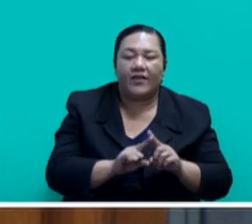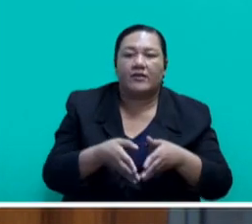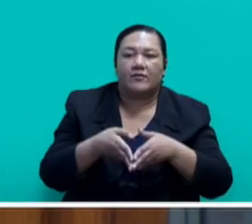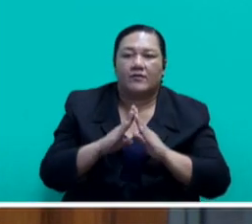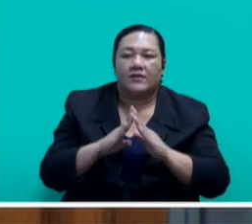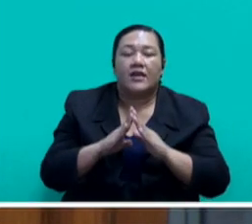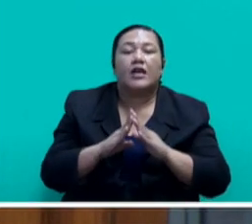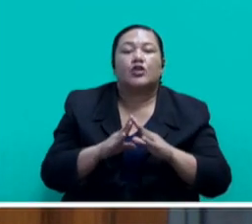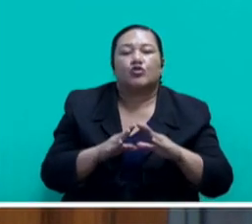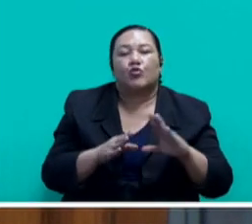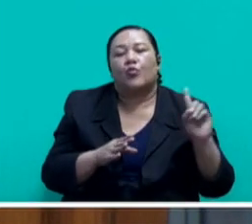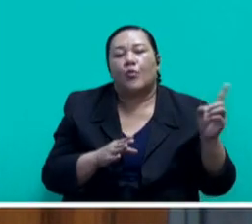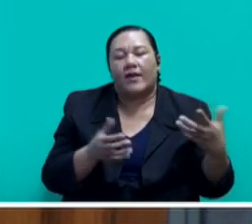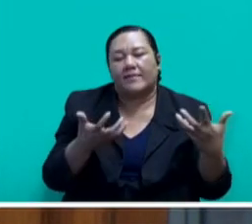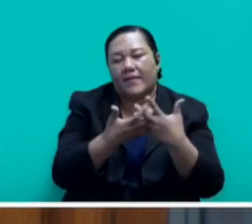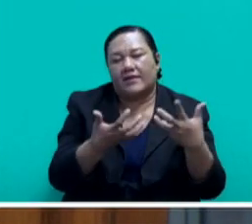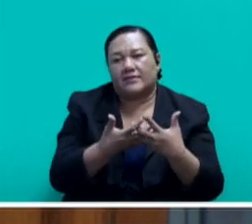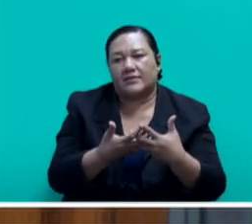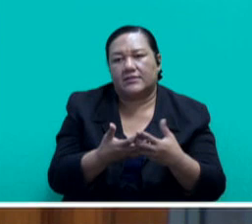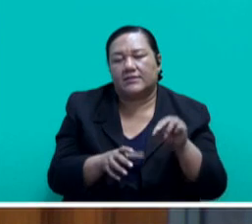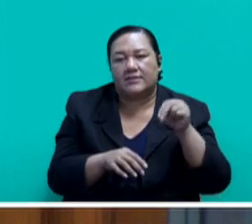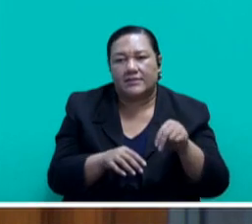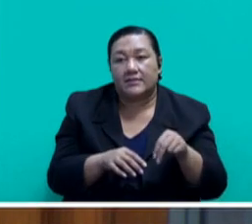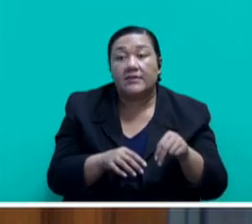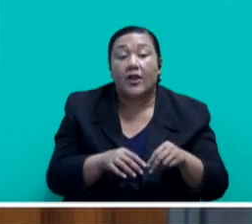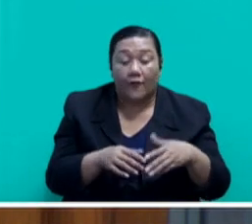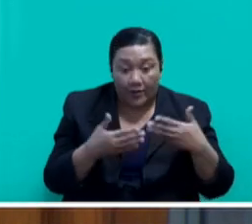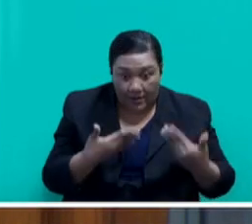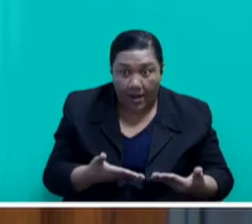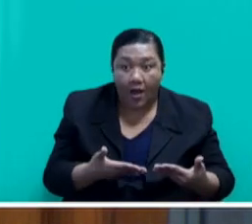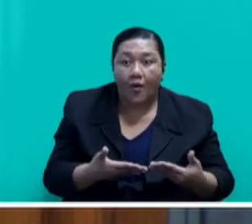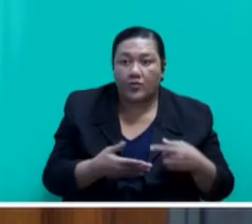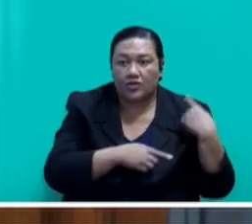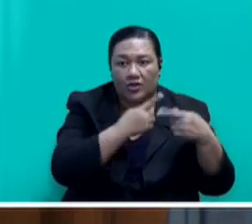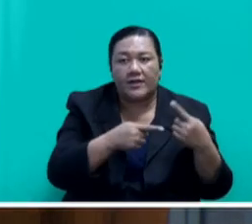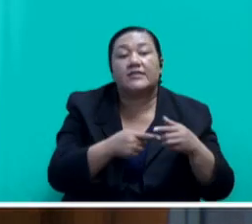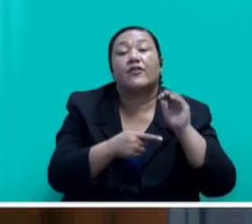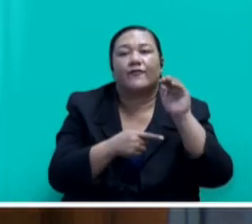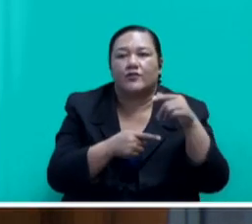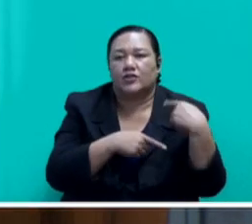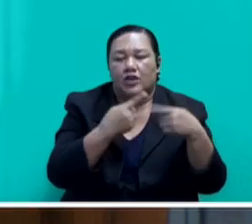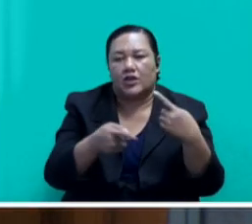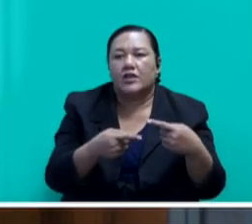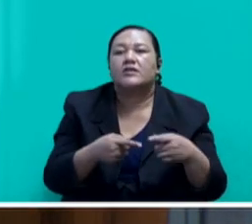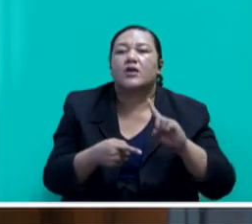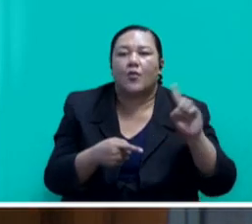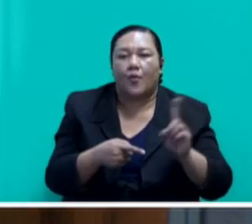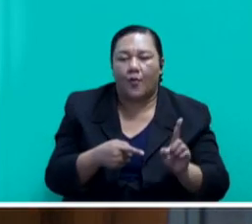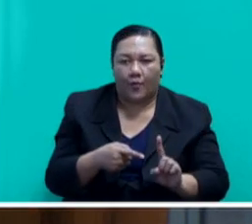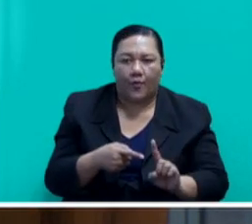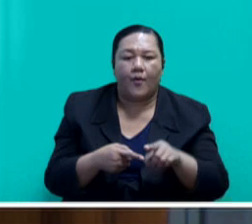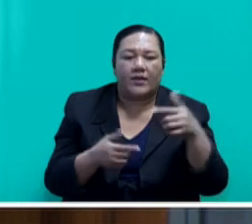needs of the current and future generation are accounted for. Mr. Speaker, sir, the Ministry also welcomed the budget